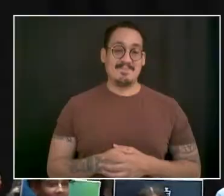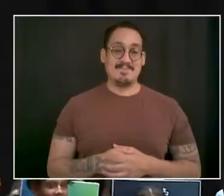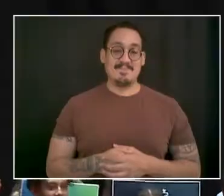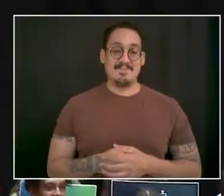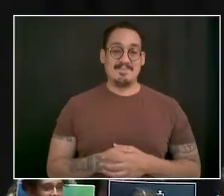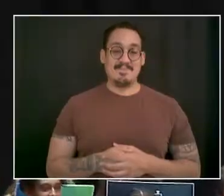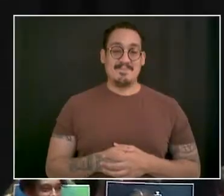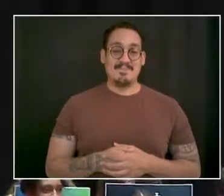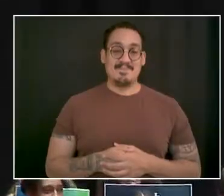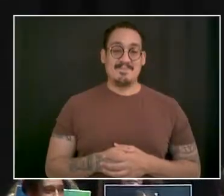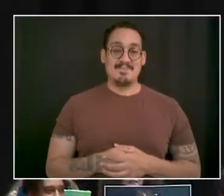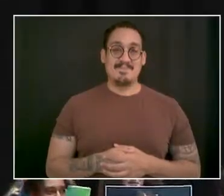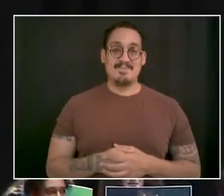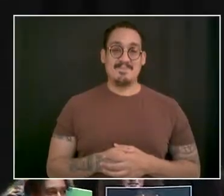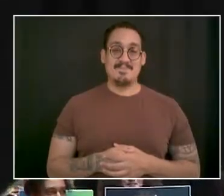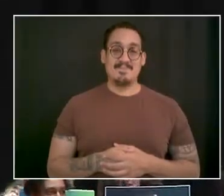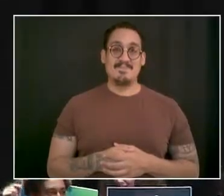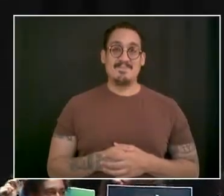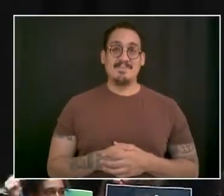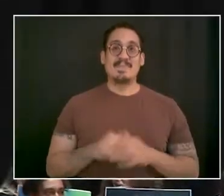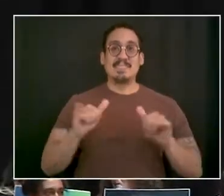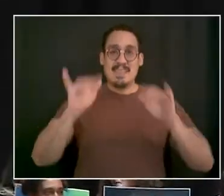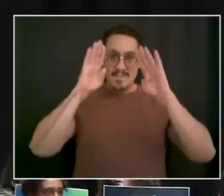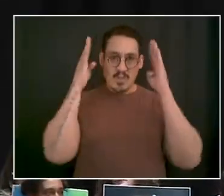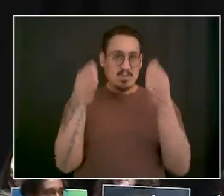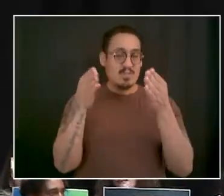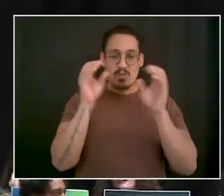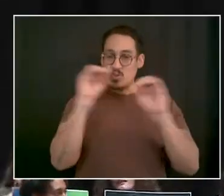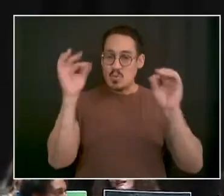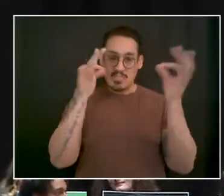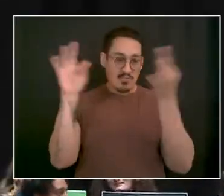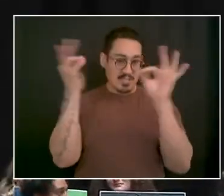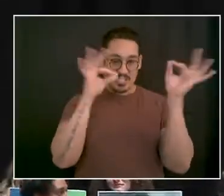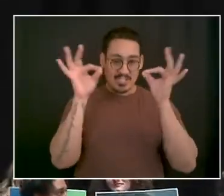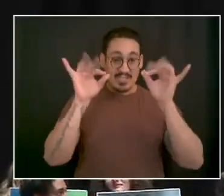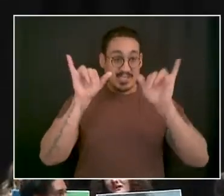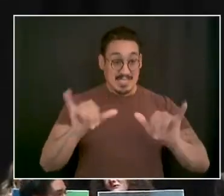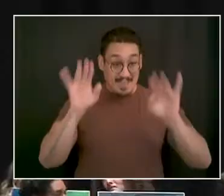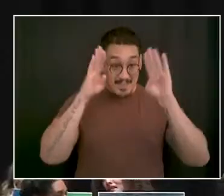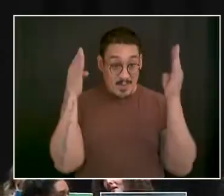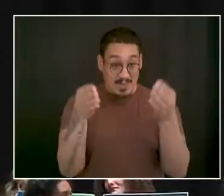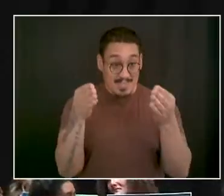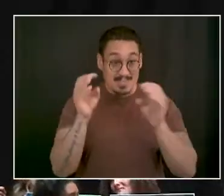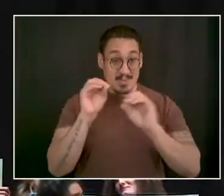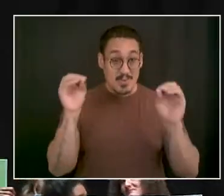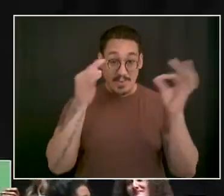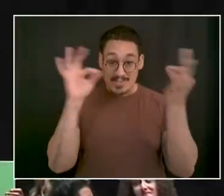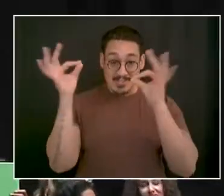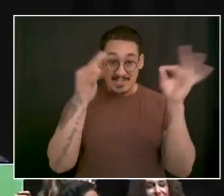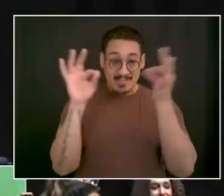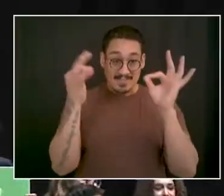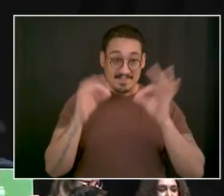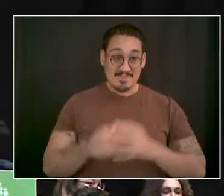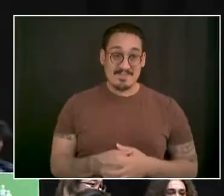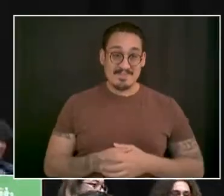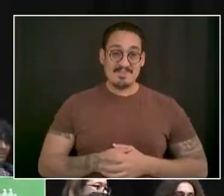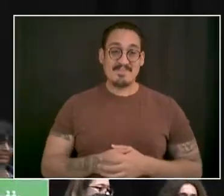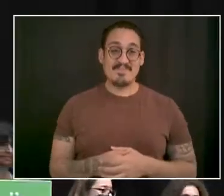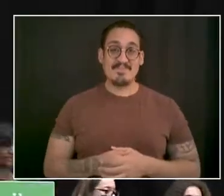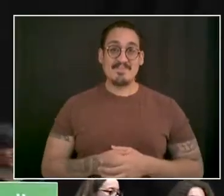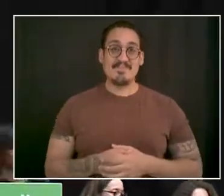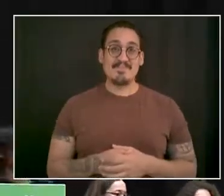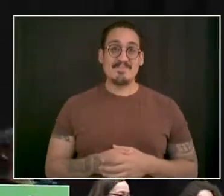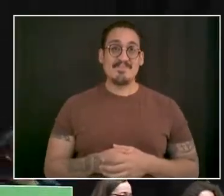focused, no distractions, and grind. Stay focused, no distractions, and grind. There are only two types